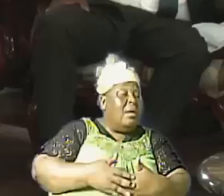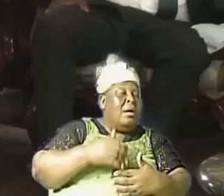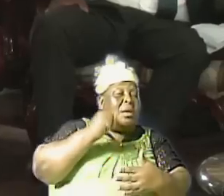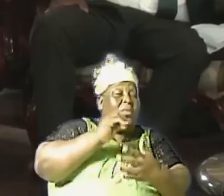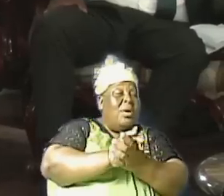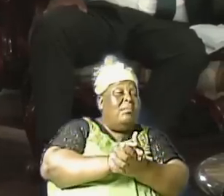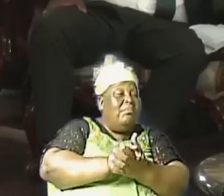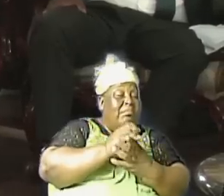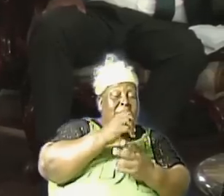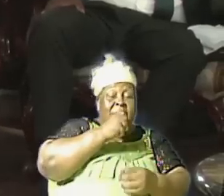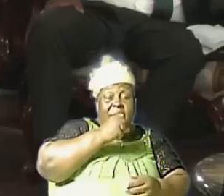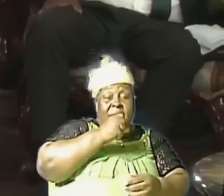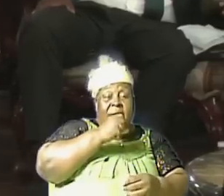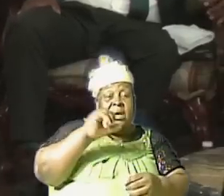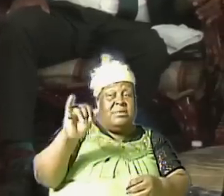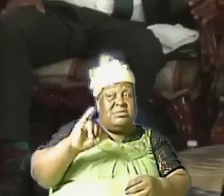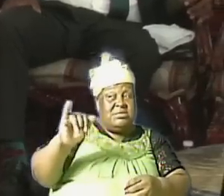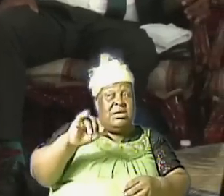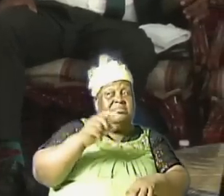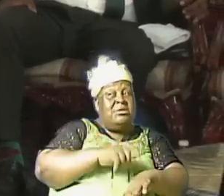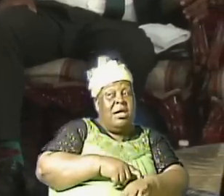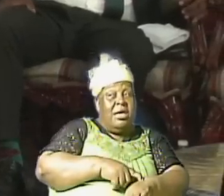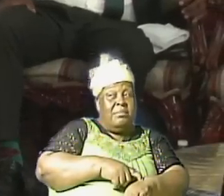same time.